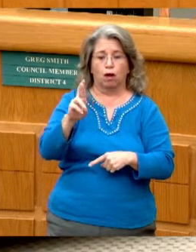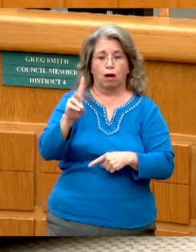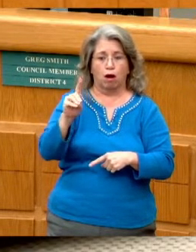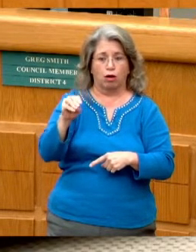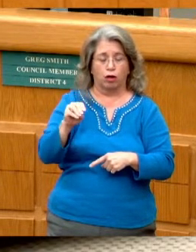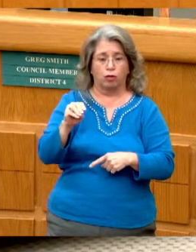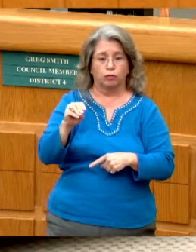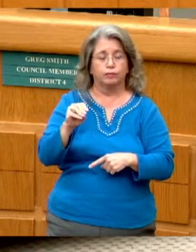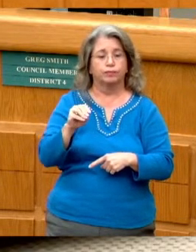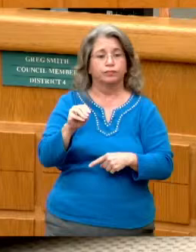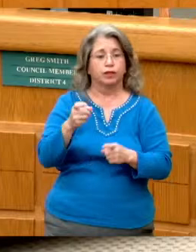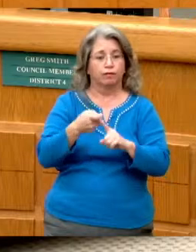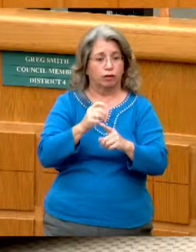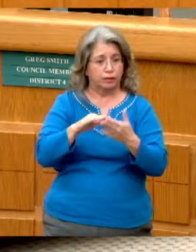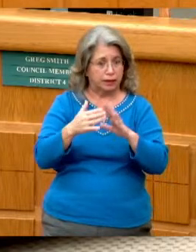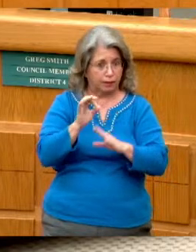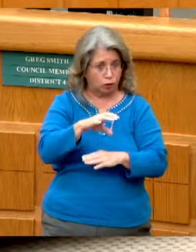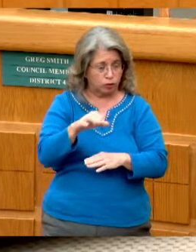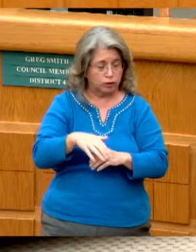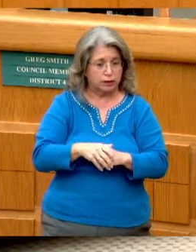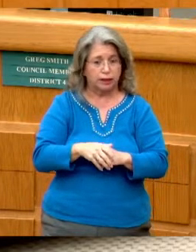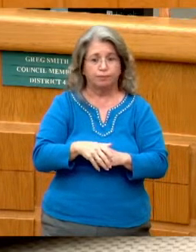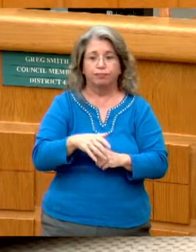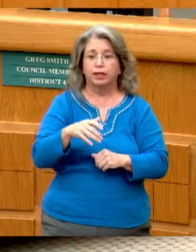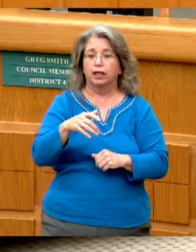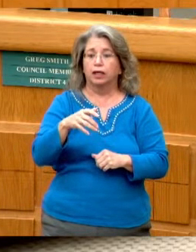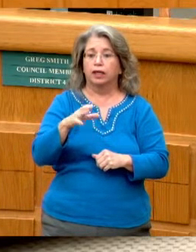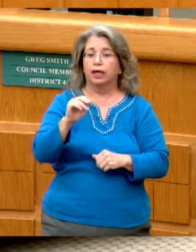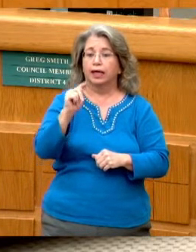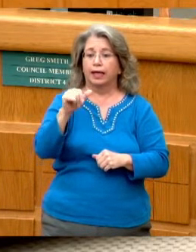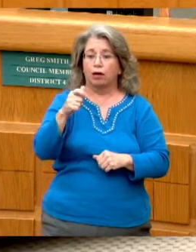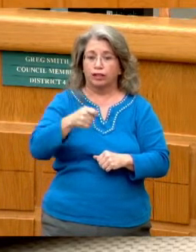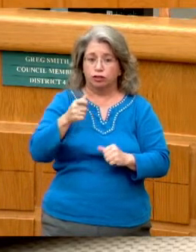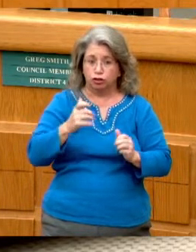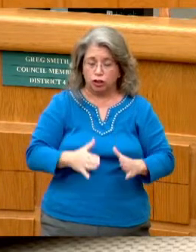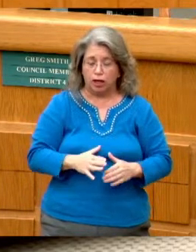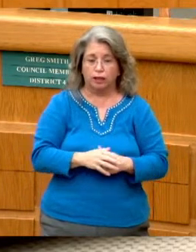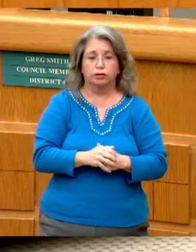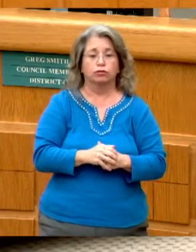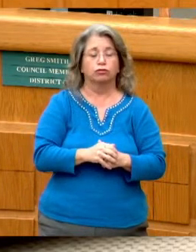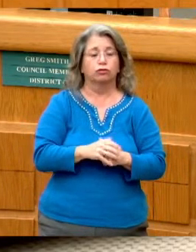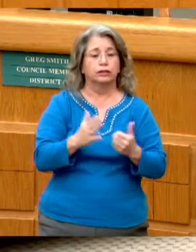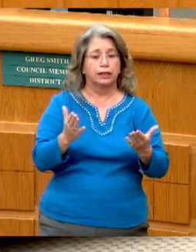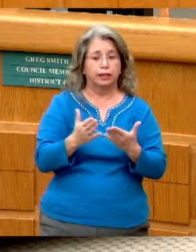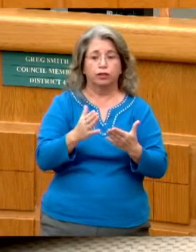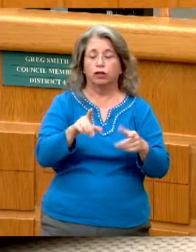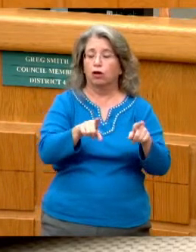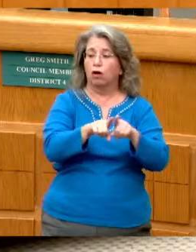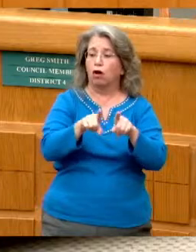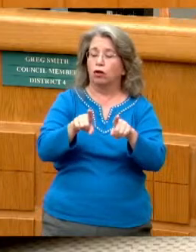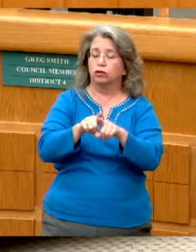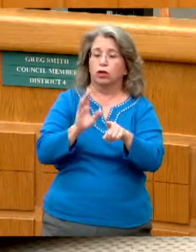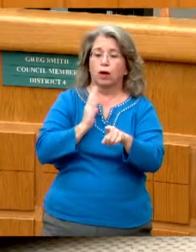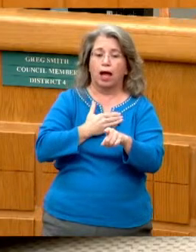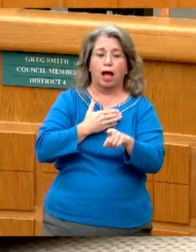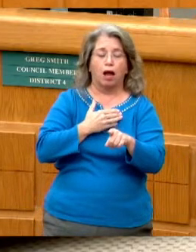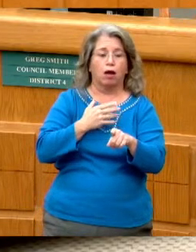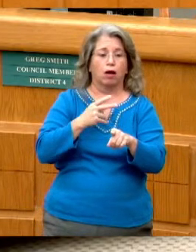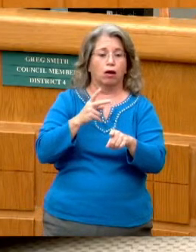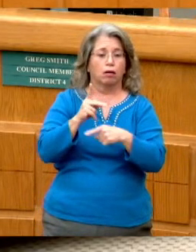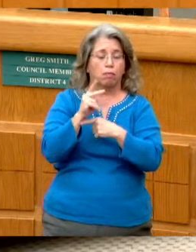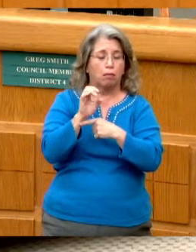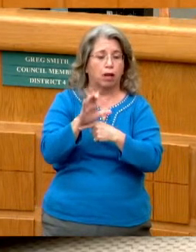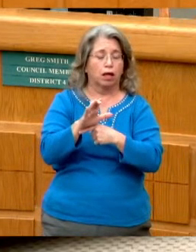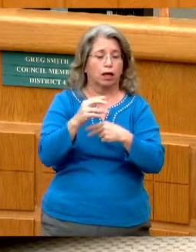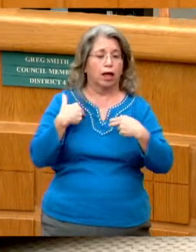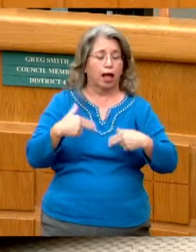Canales. Also, Dr. Ramachan Druni, our public health director, is going to speak about the